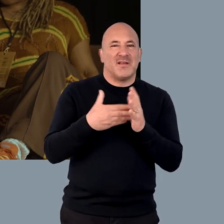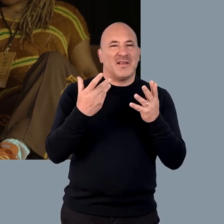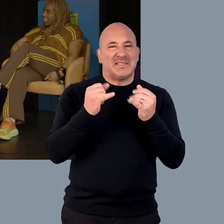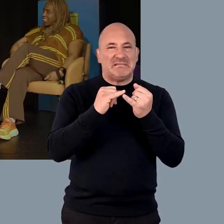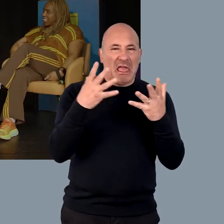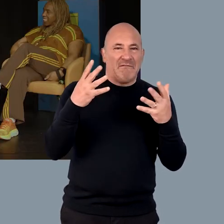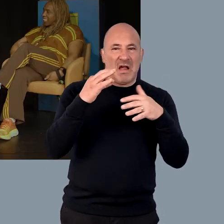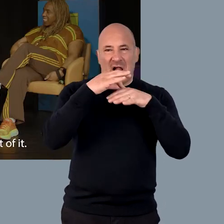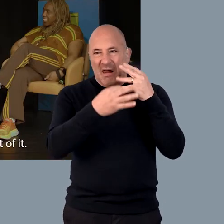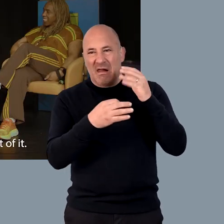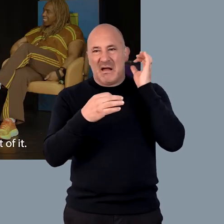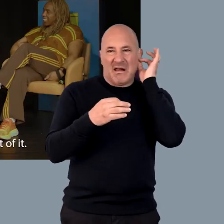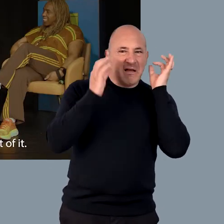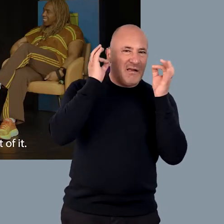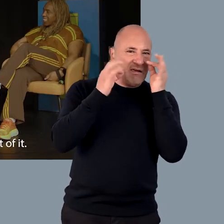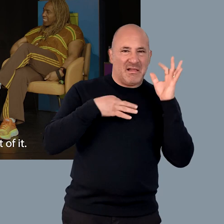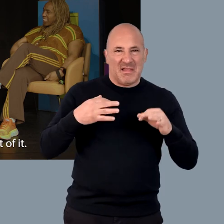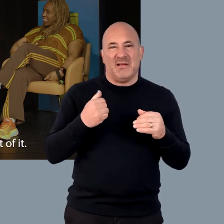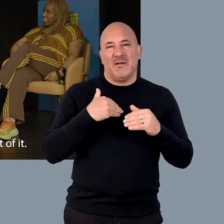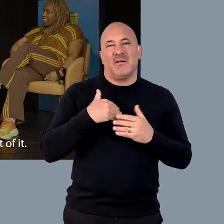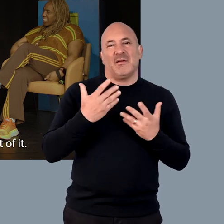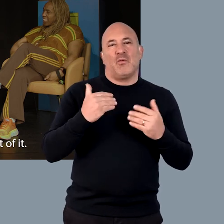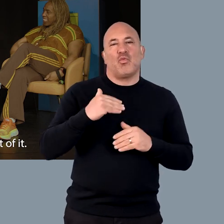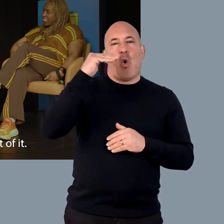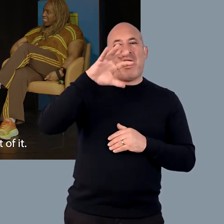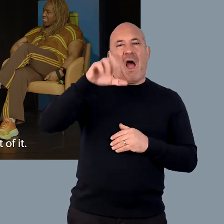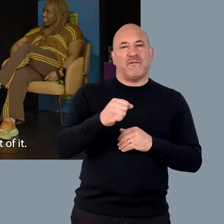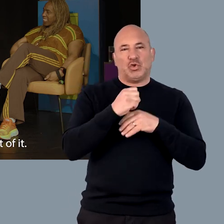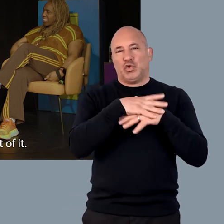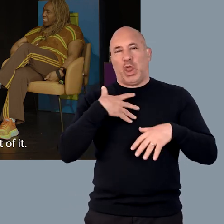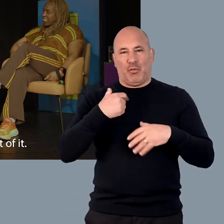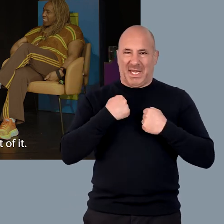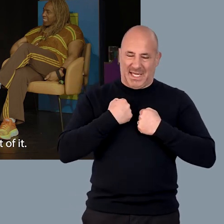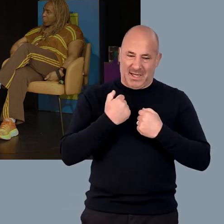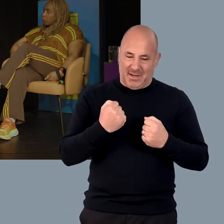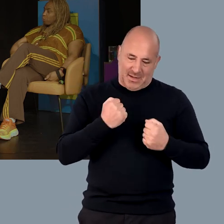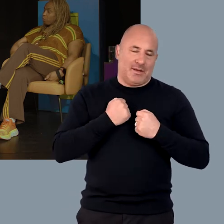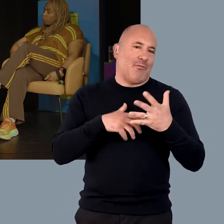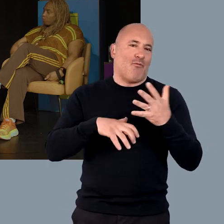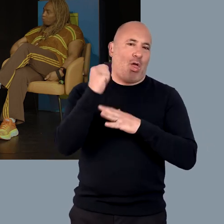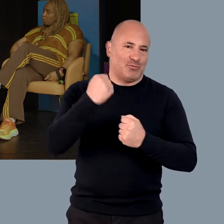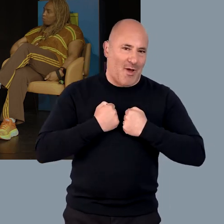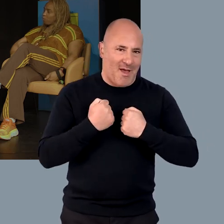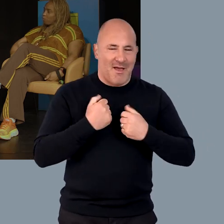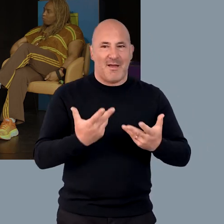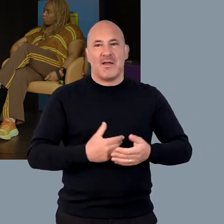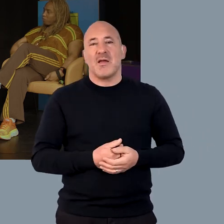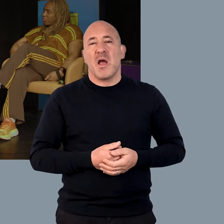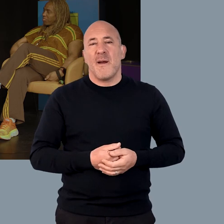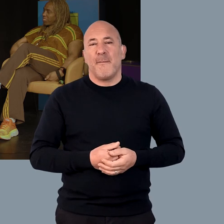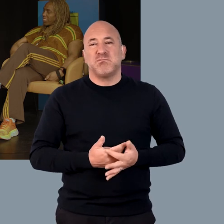lots of accessories, silver, Amazigh, like the North African jewelry, lot of it, my own culture.